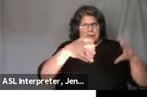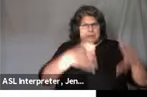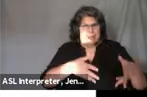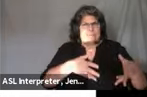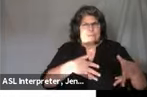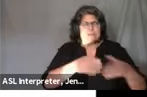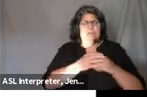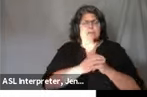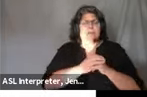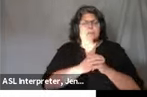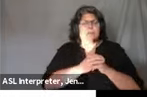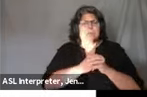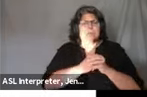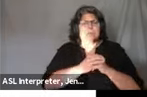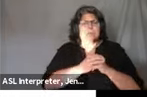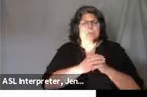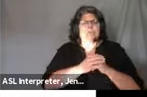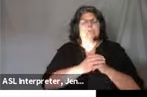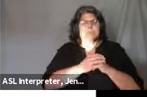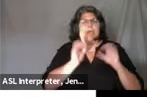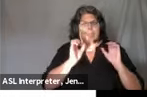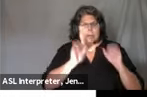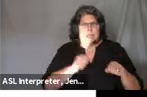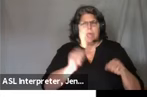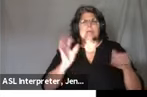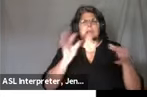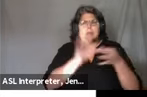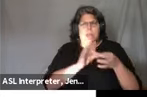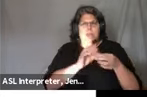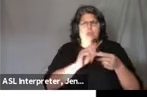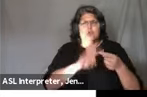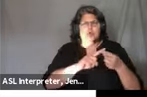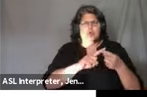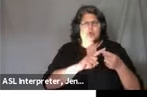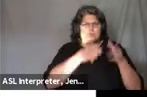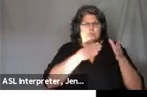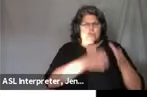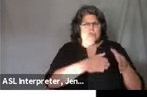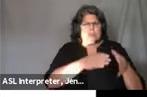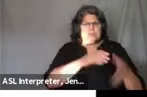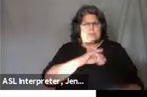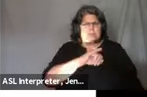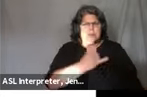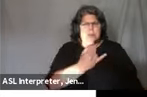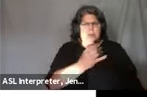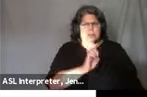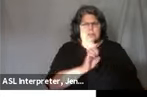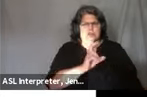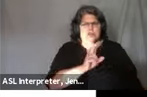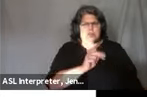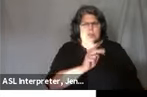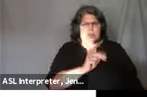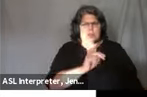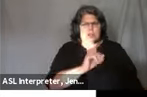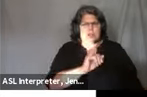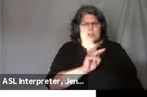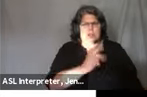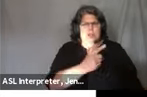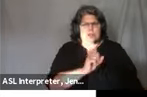consideration would be able to connect to Jennings via range